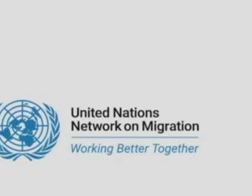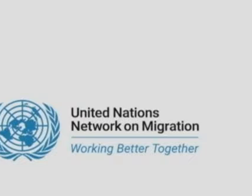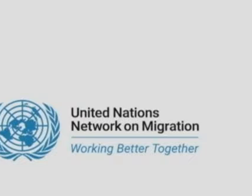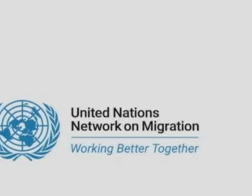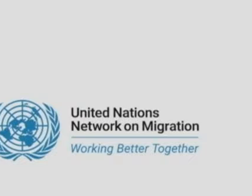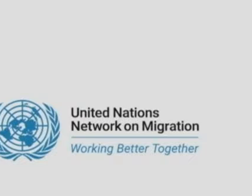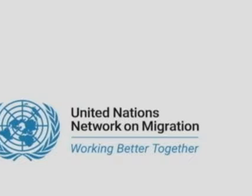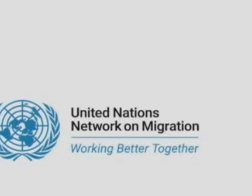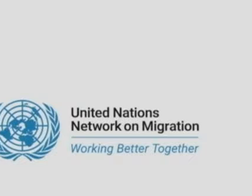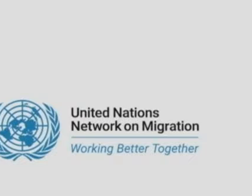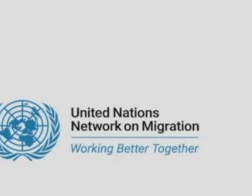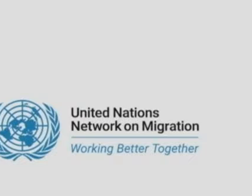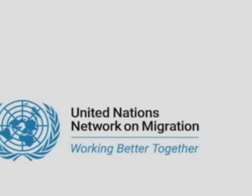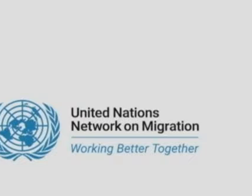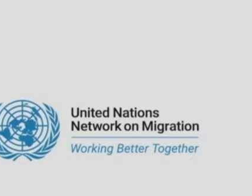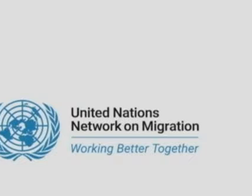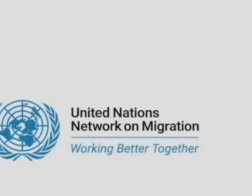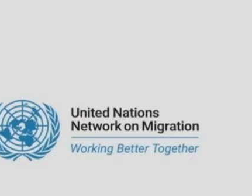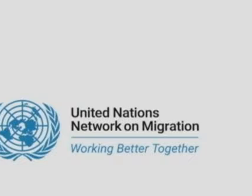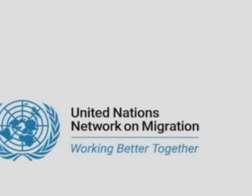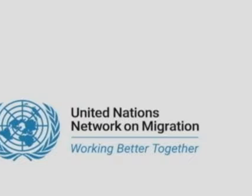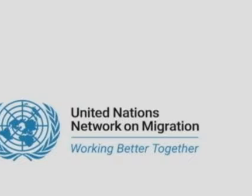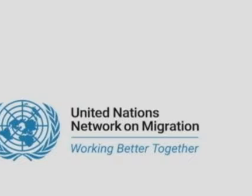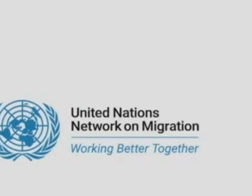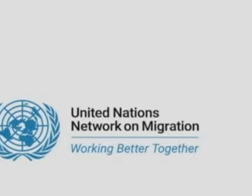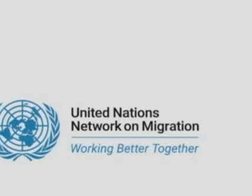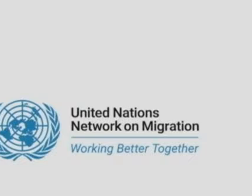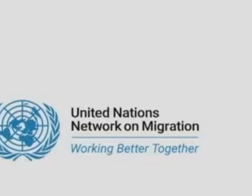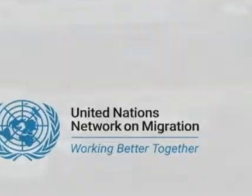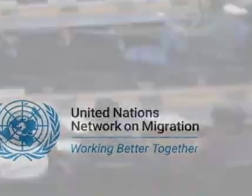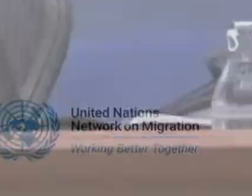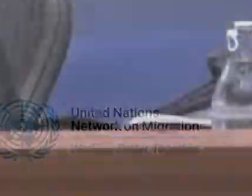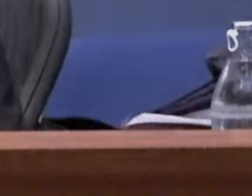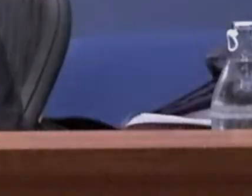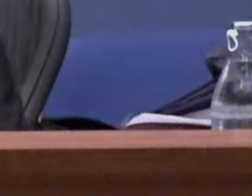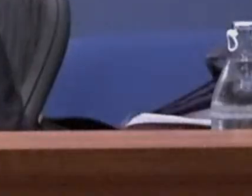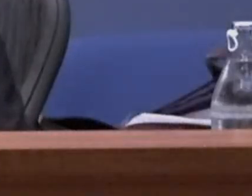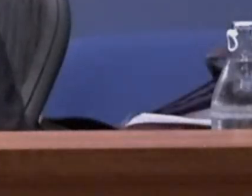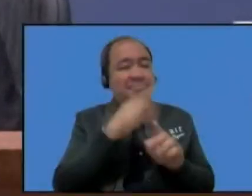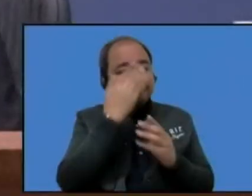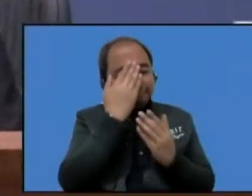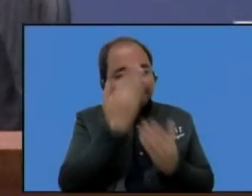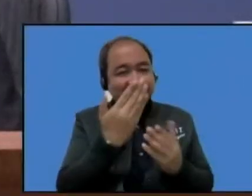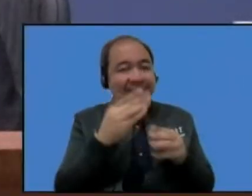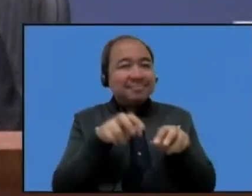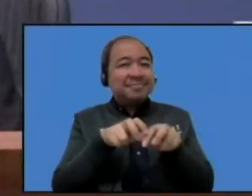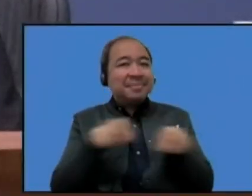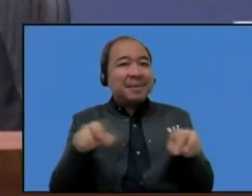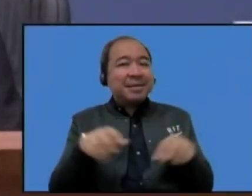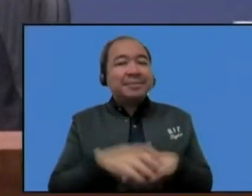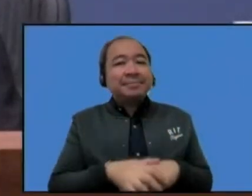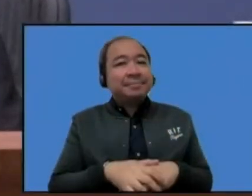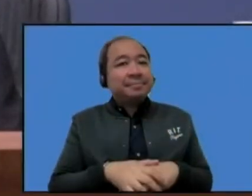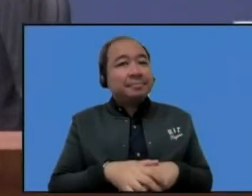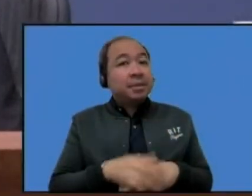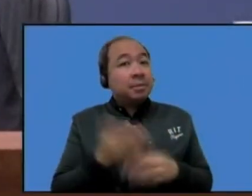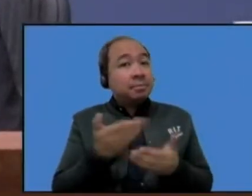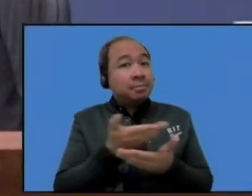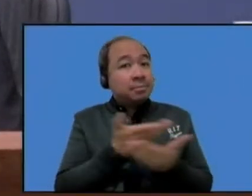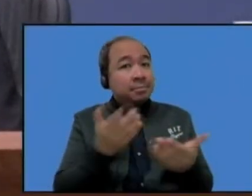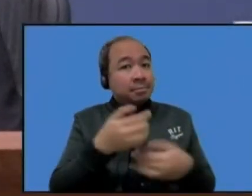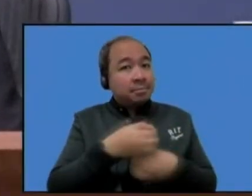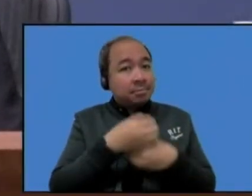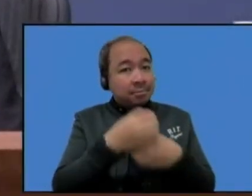Yeah, thank you very much, Mr. Tata, and distinguished panelists. Excellencies, distinguished